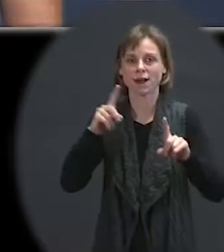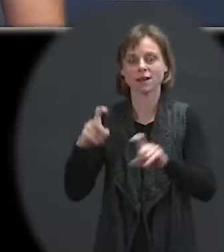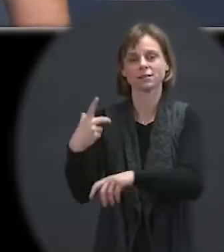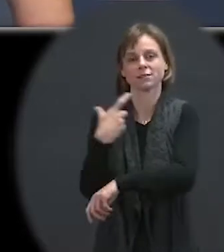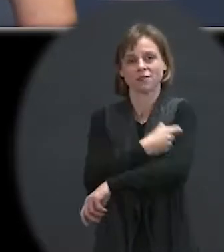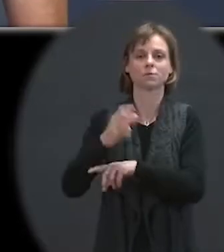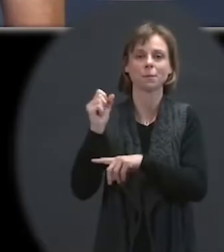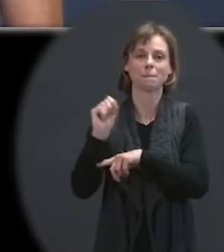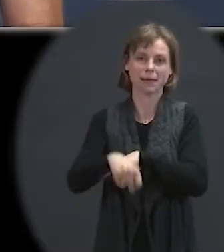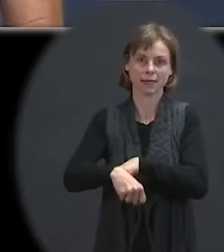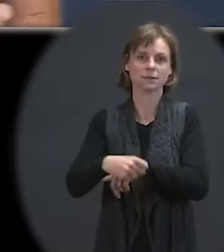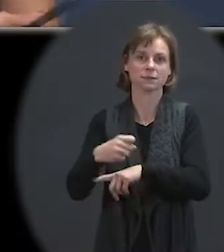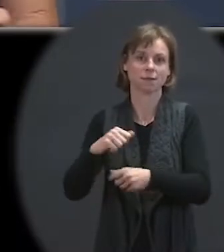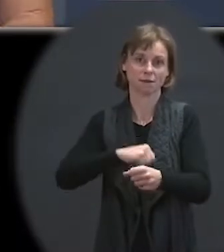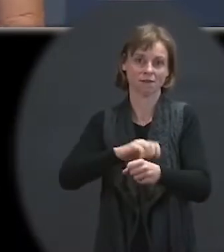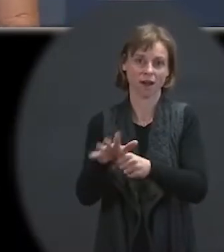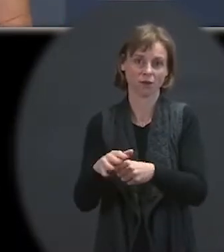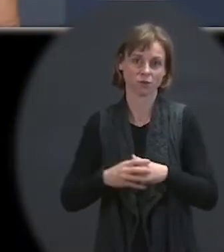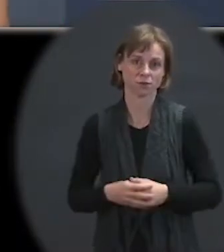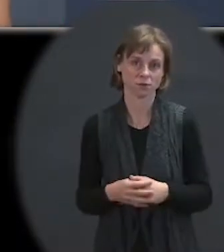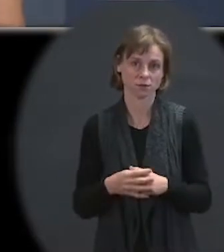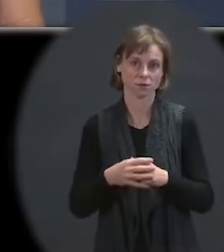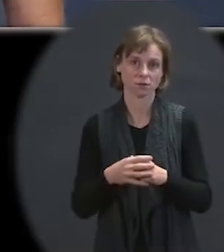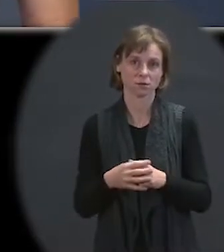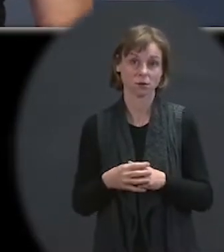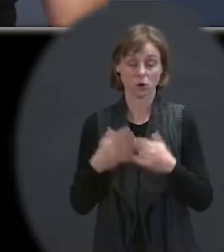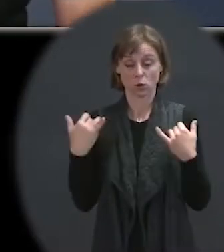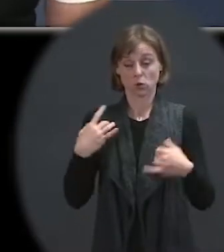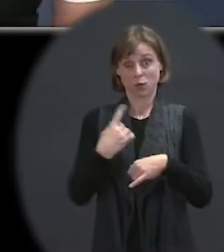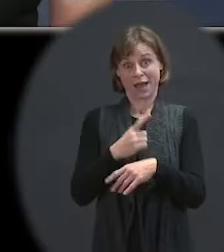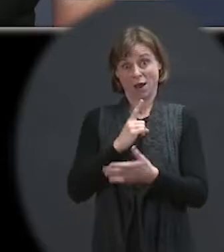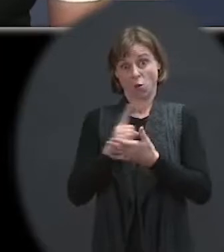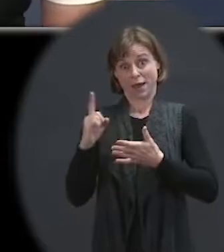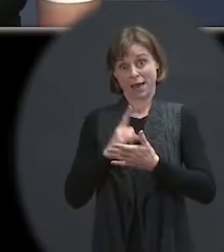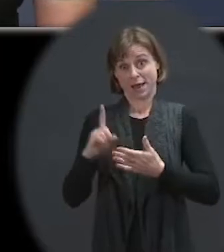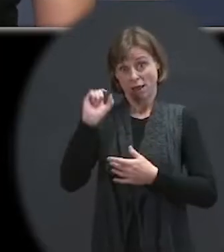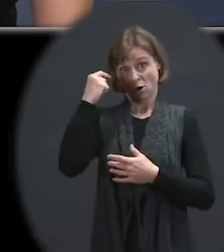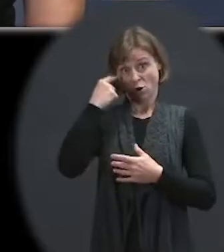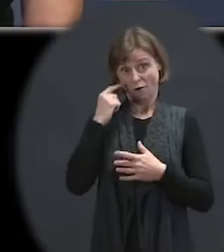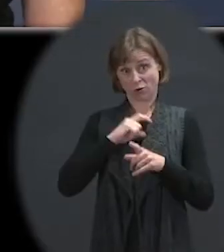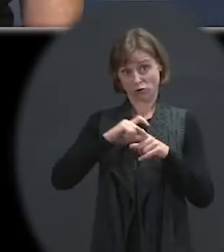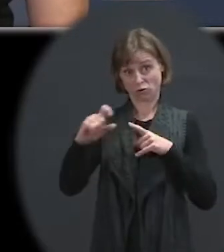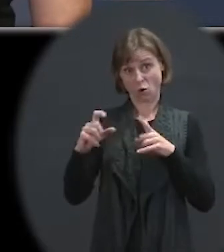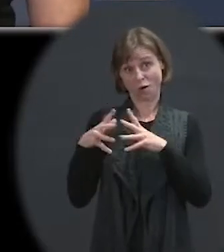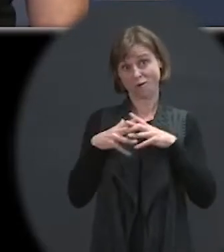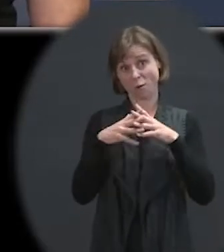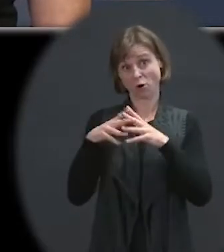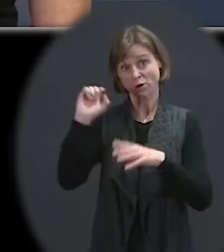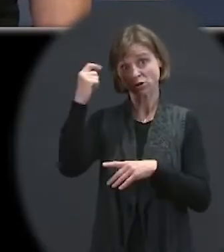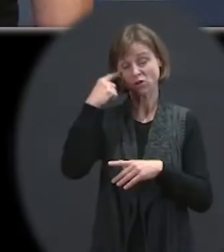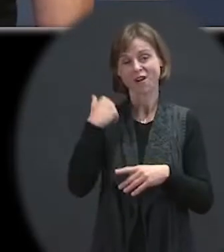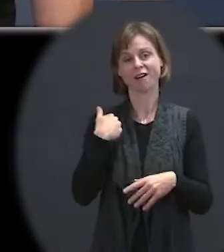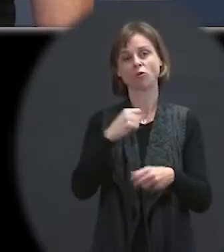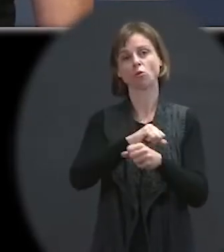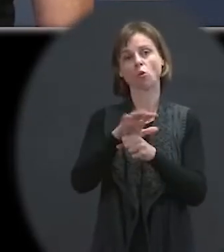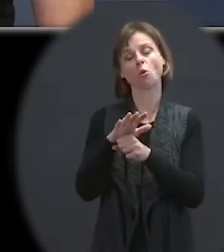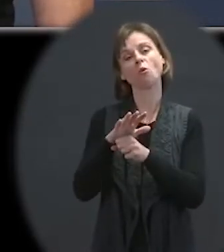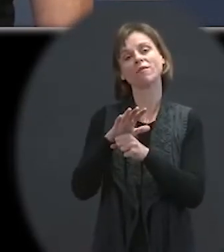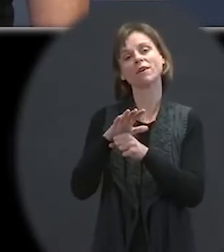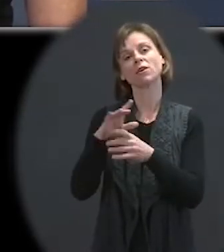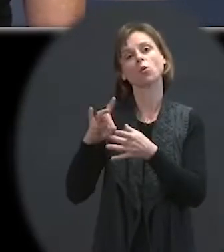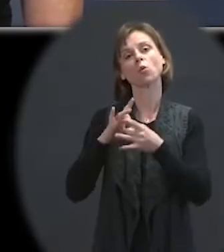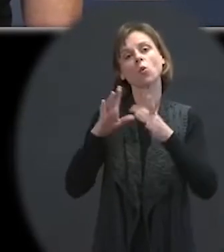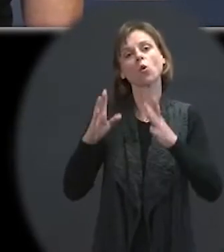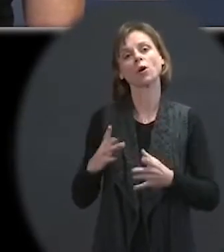defeat the virus. Today, on his weekly governor's call with America's governors, our COVID coordinator, Jeff Zients, announced the